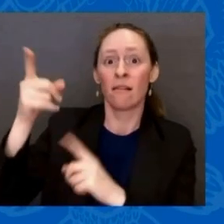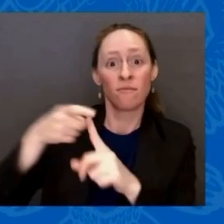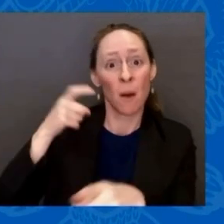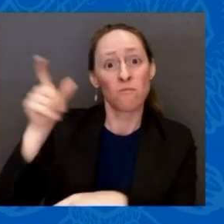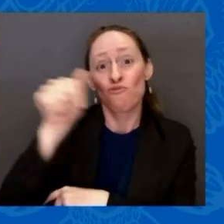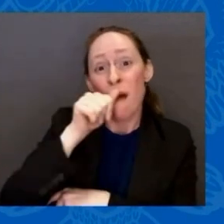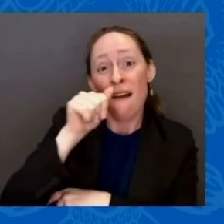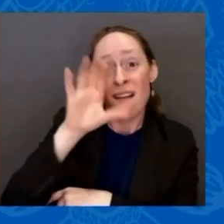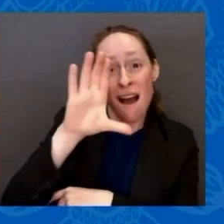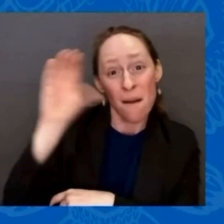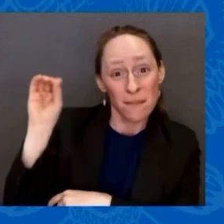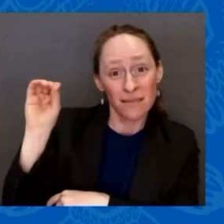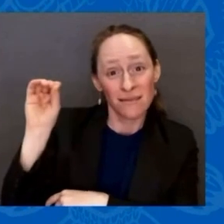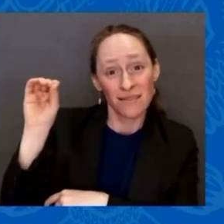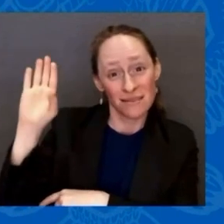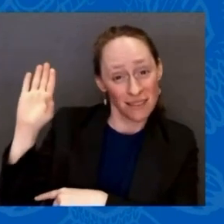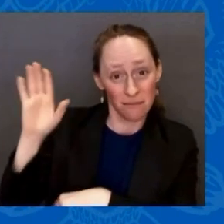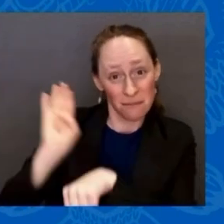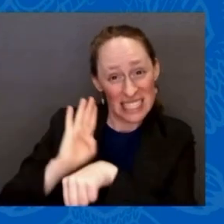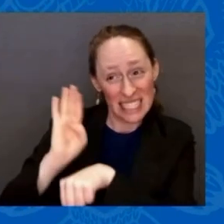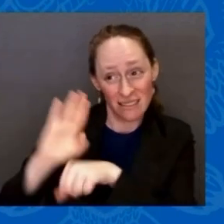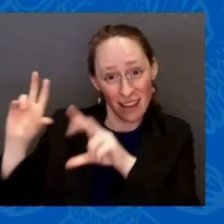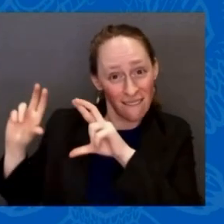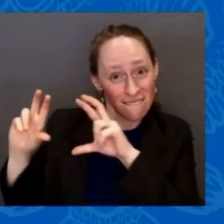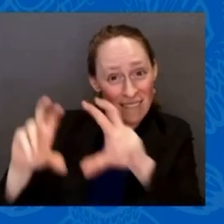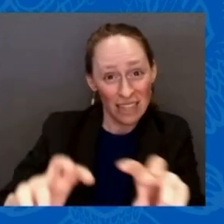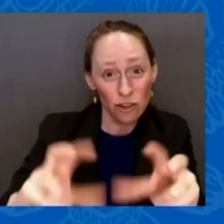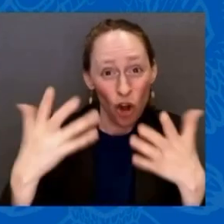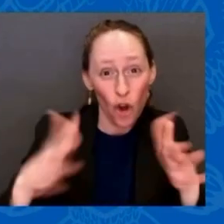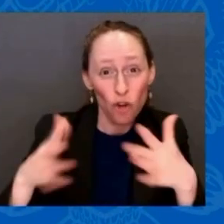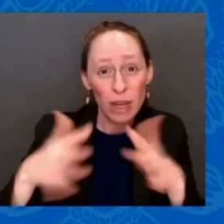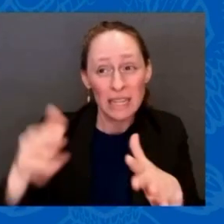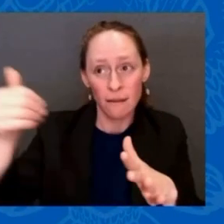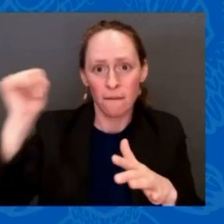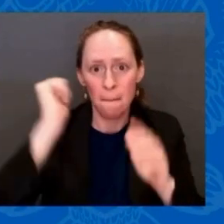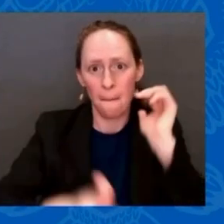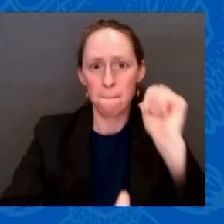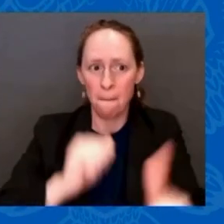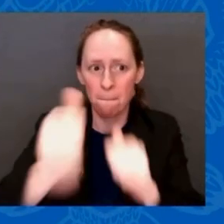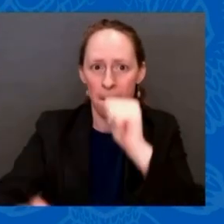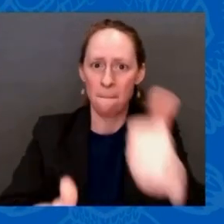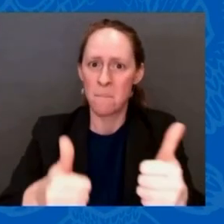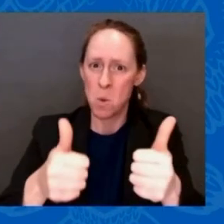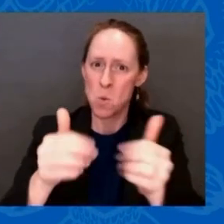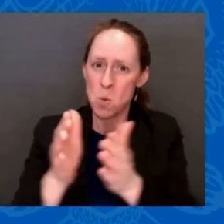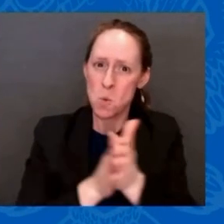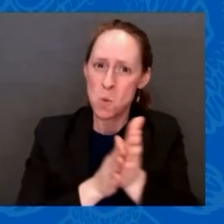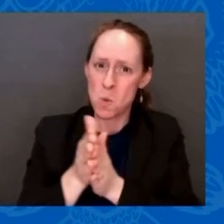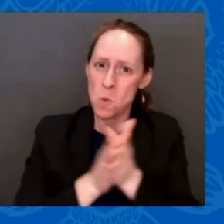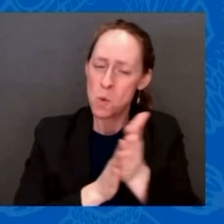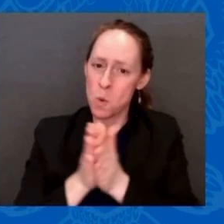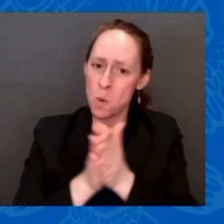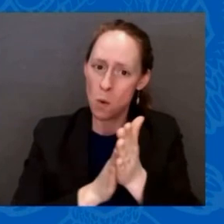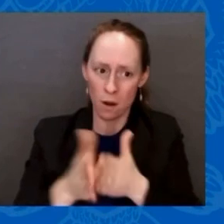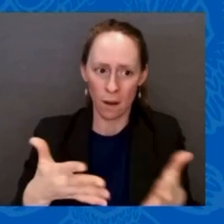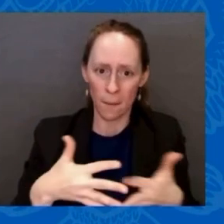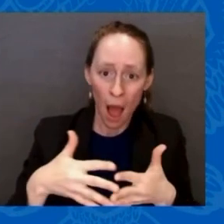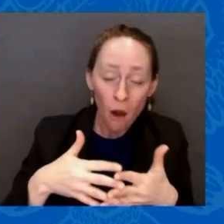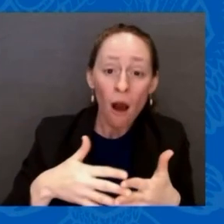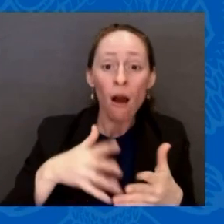billion from U.S. companies and companies around the world coming to the United States of America. Working with our global